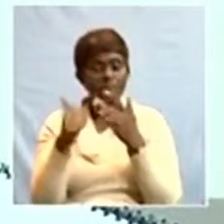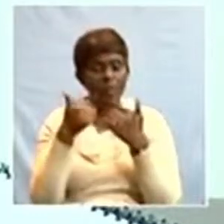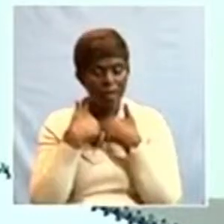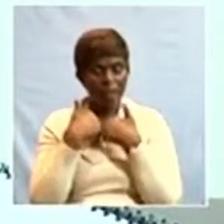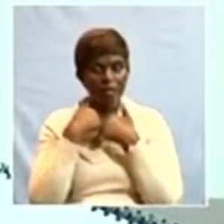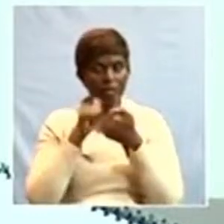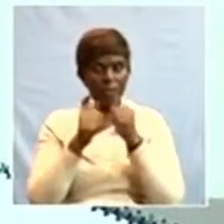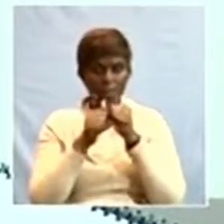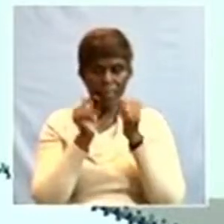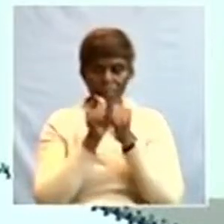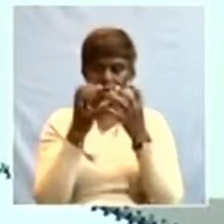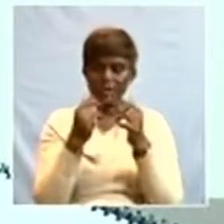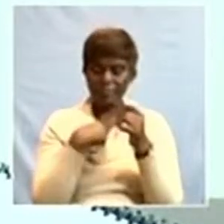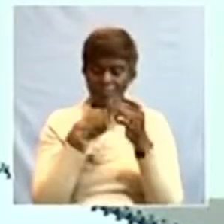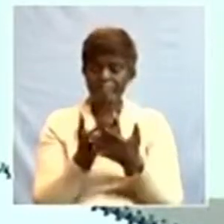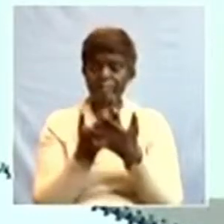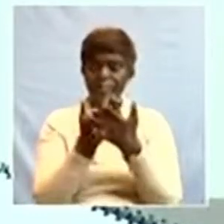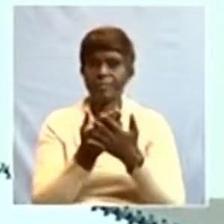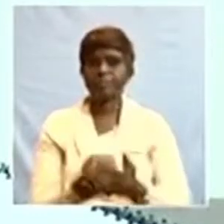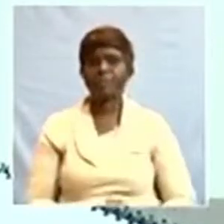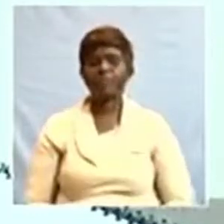affected by the drought. I submit.